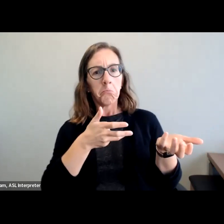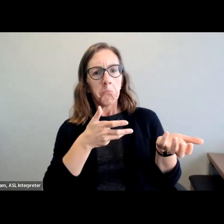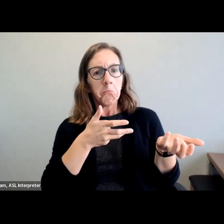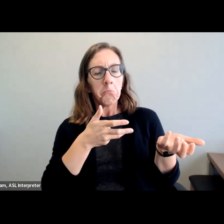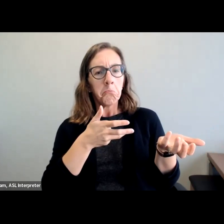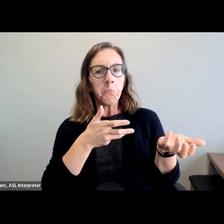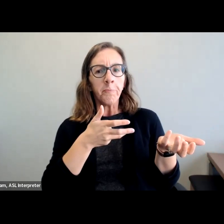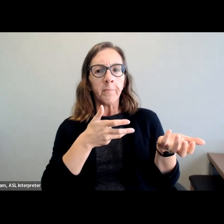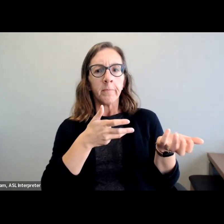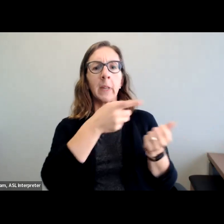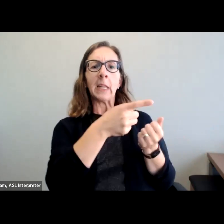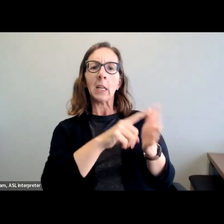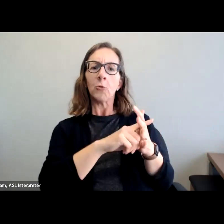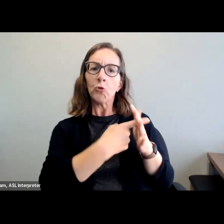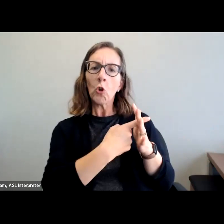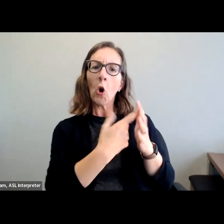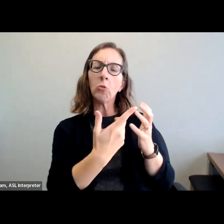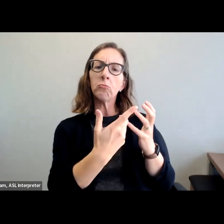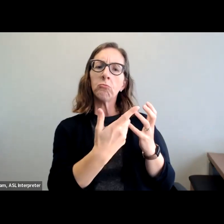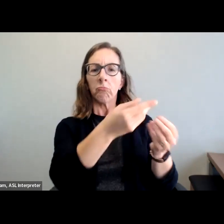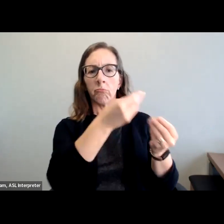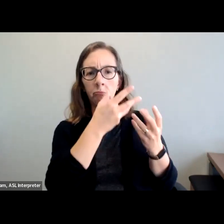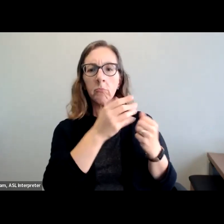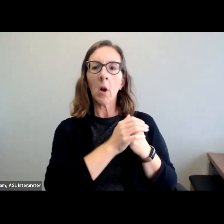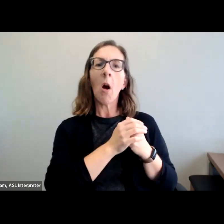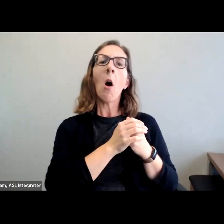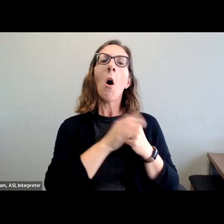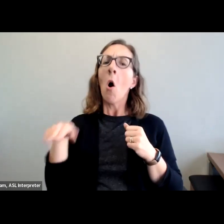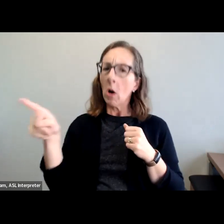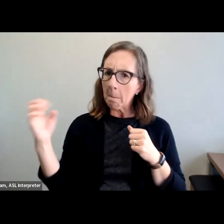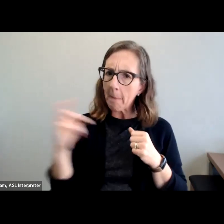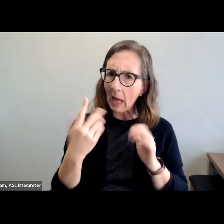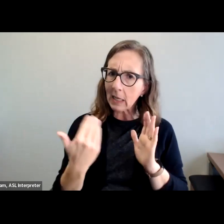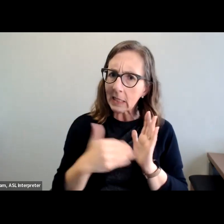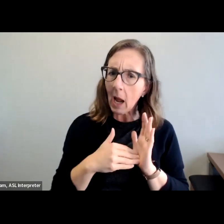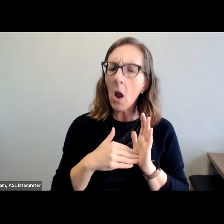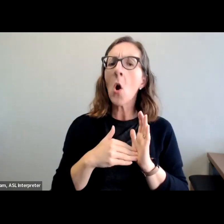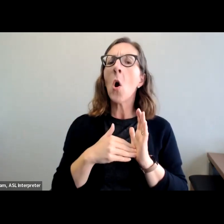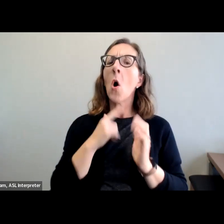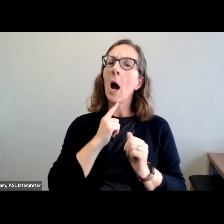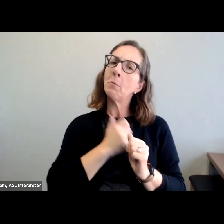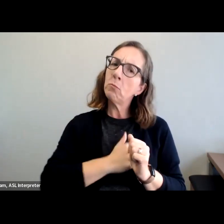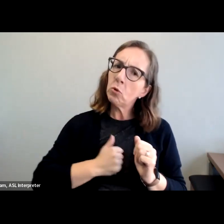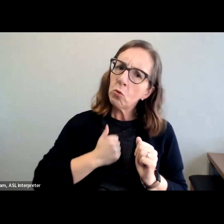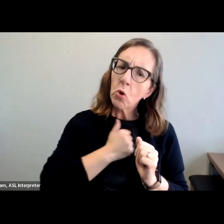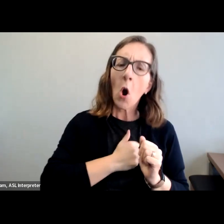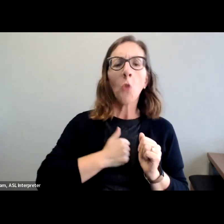and he would start to tell me, you're back again. I'm so